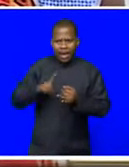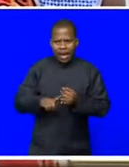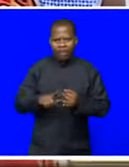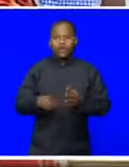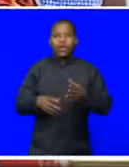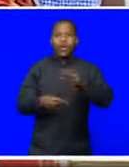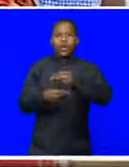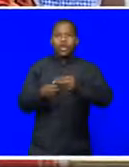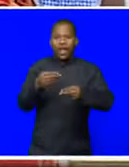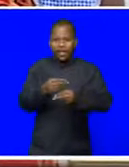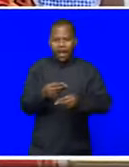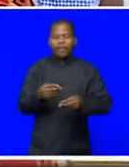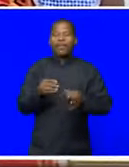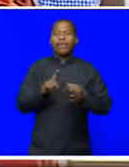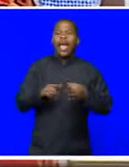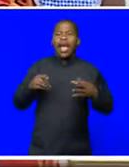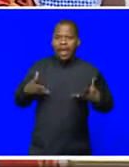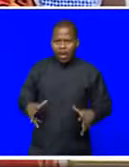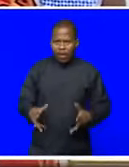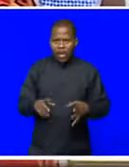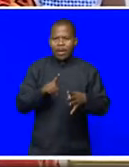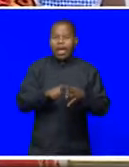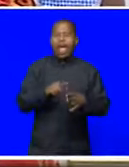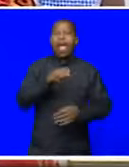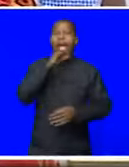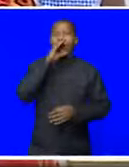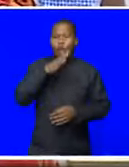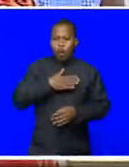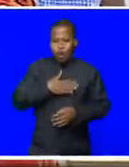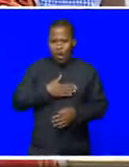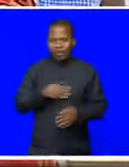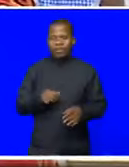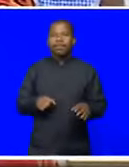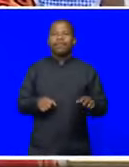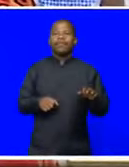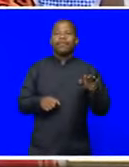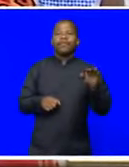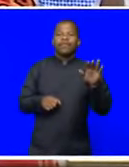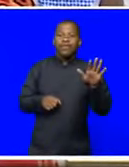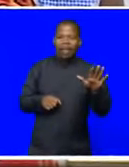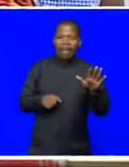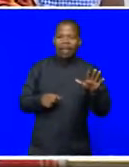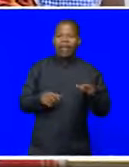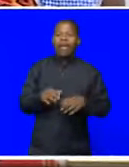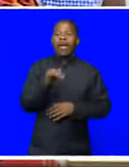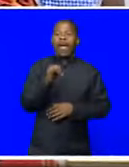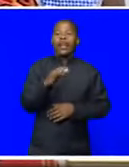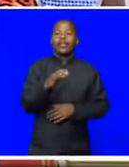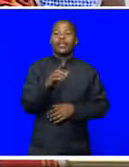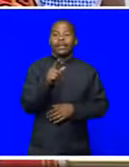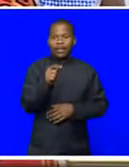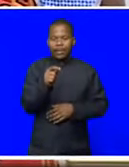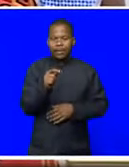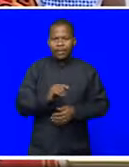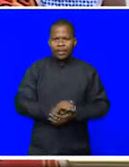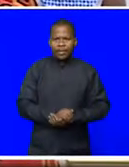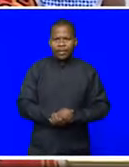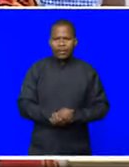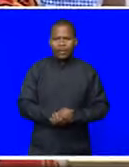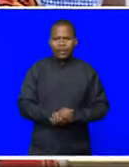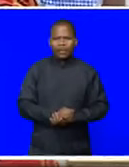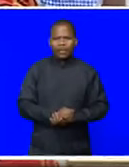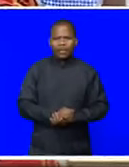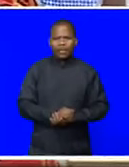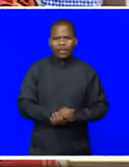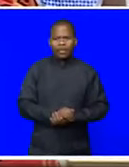infrastructures, agriculture, water management, or information and communication